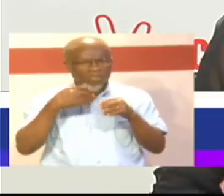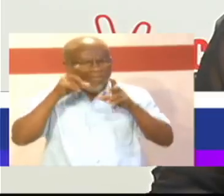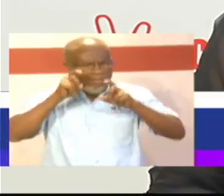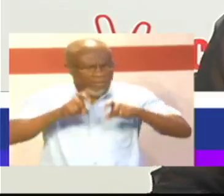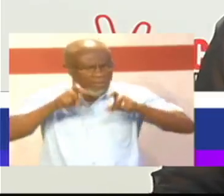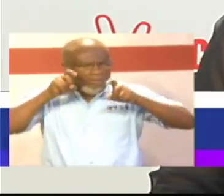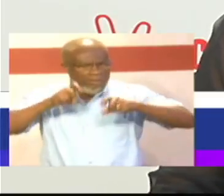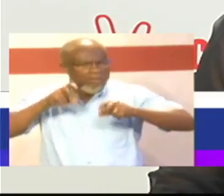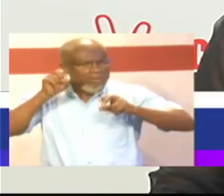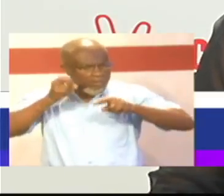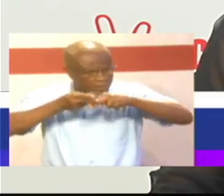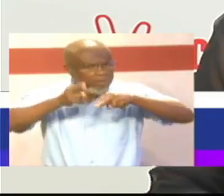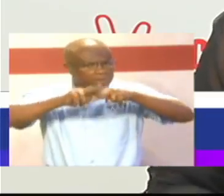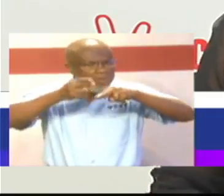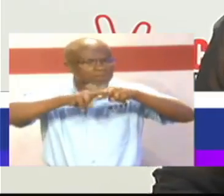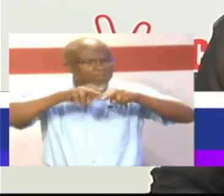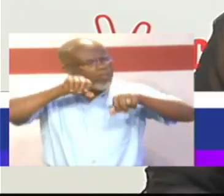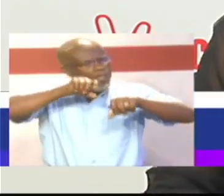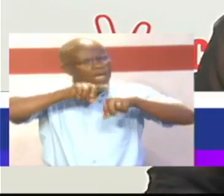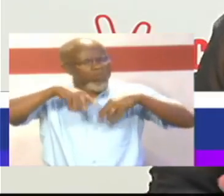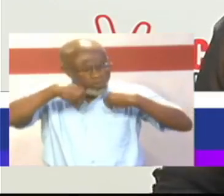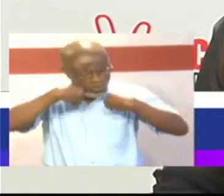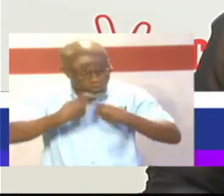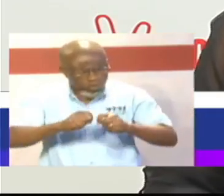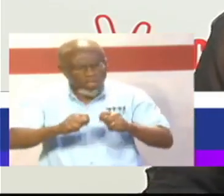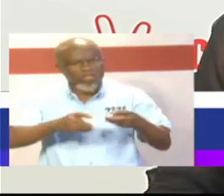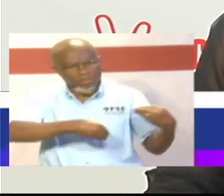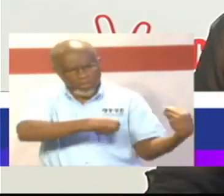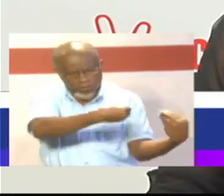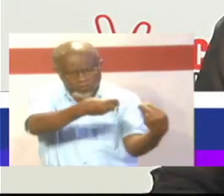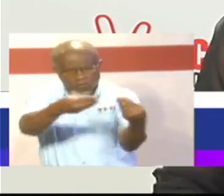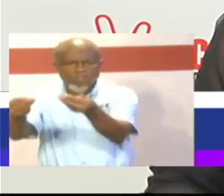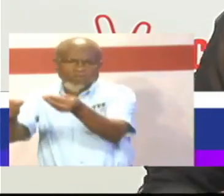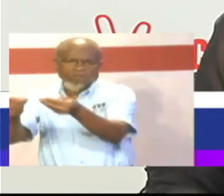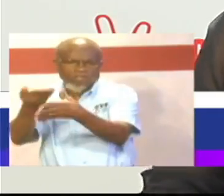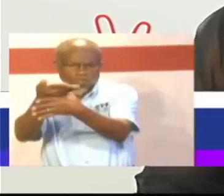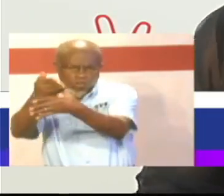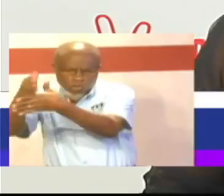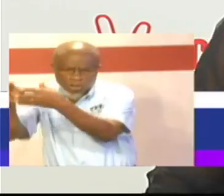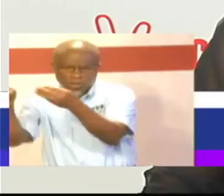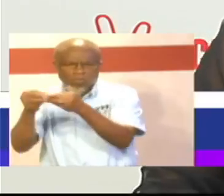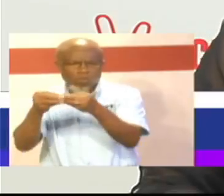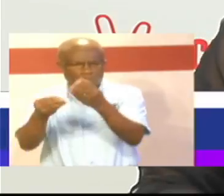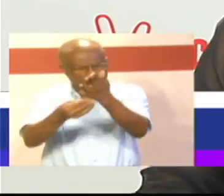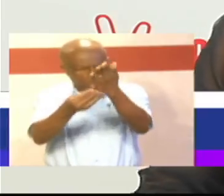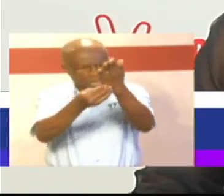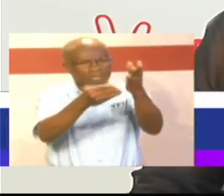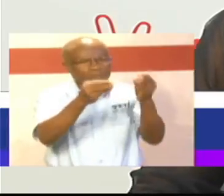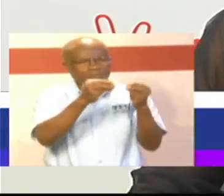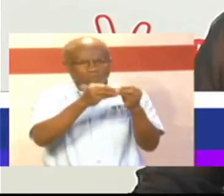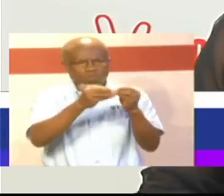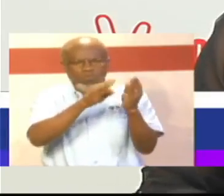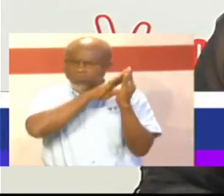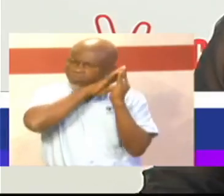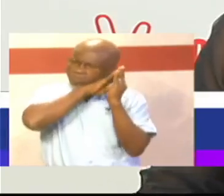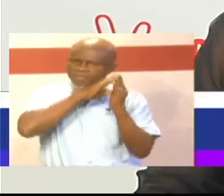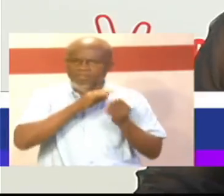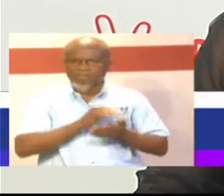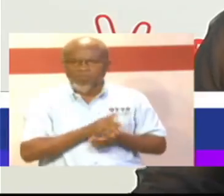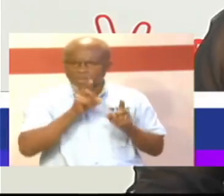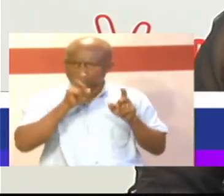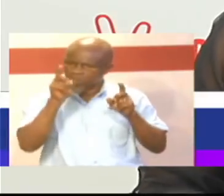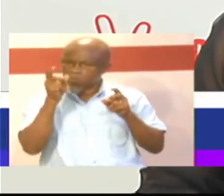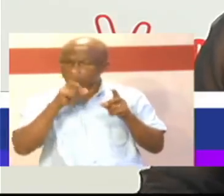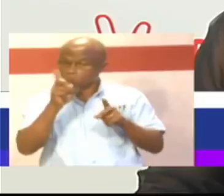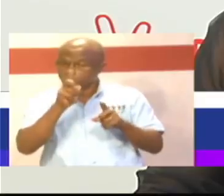and allocate resources, and we have been maintaining that demand. It's been exact at some times, but we